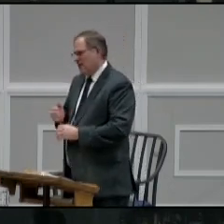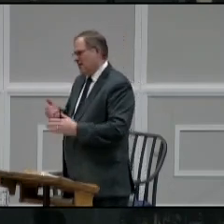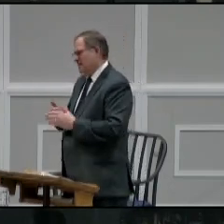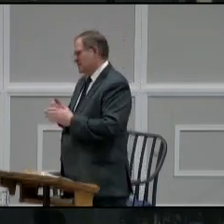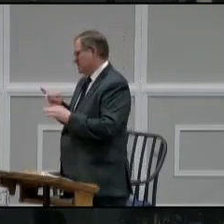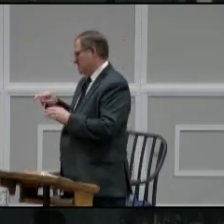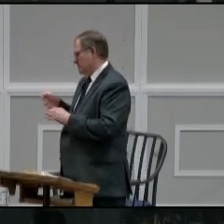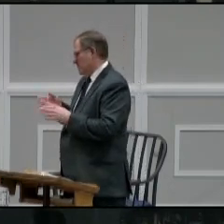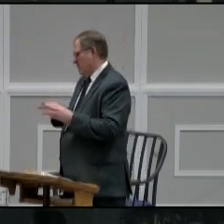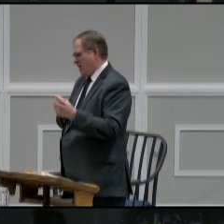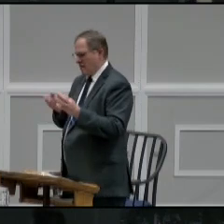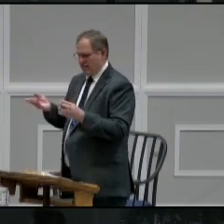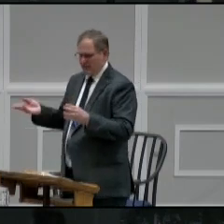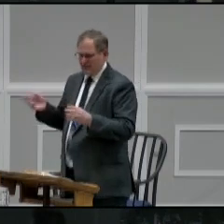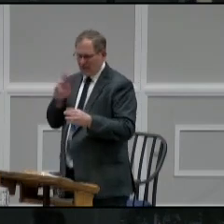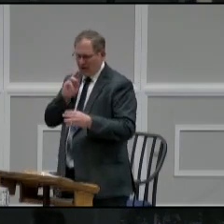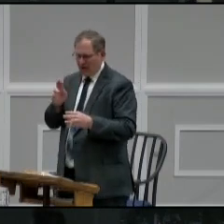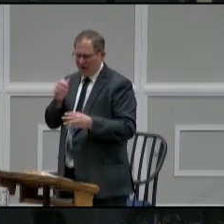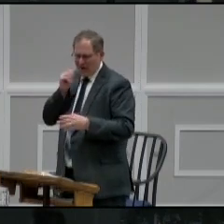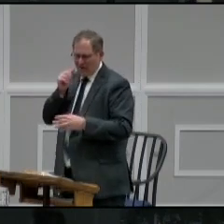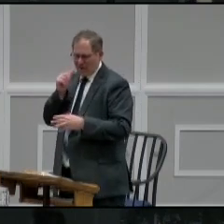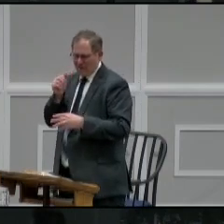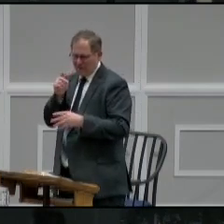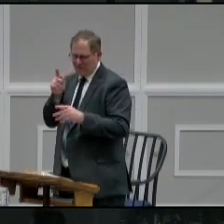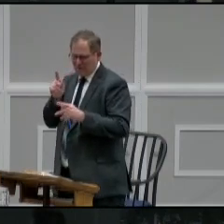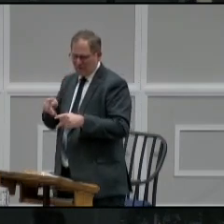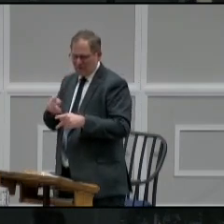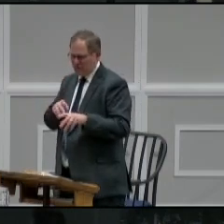are, Moses. Everybody's doing it.